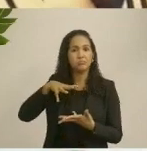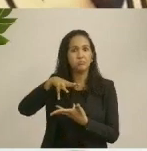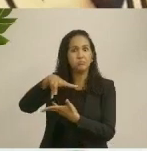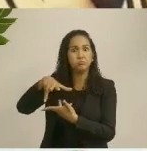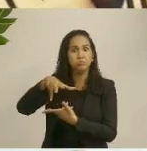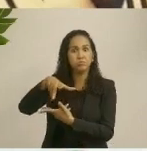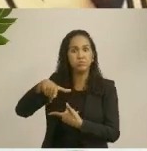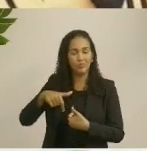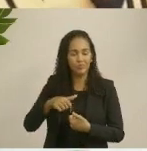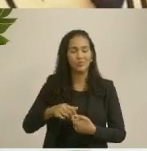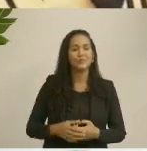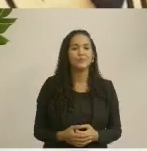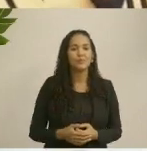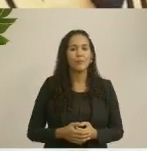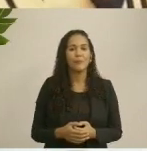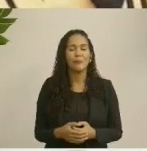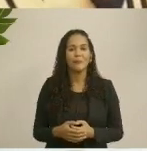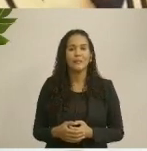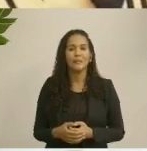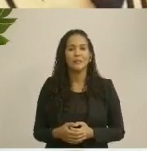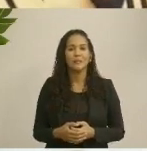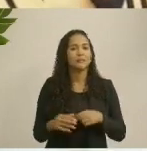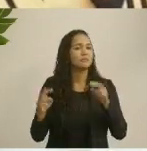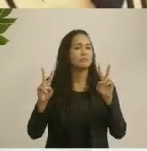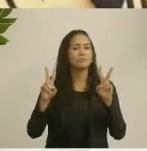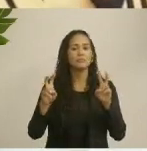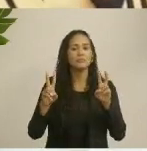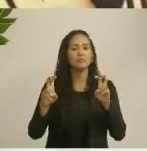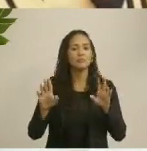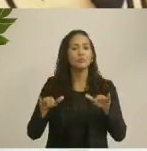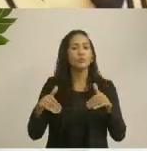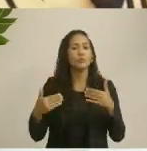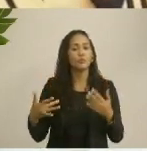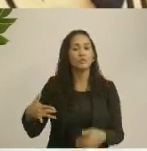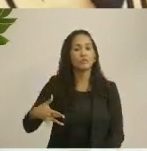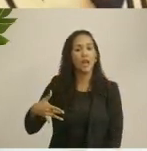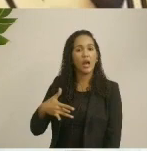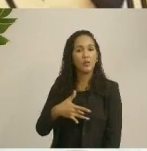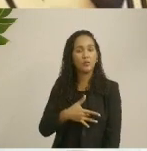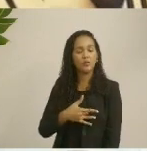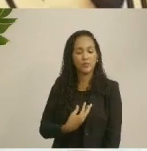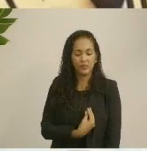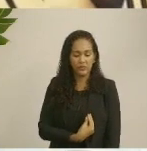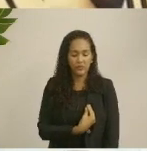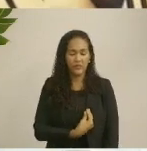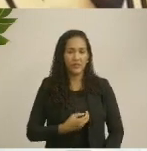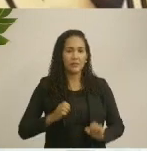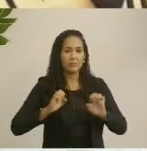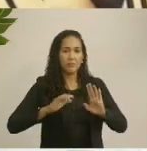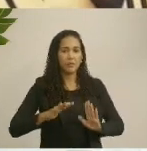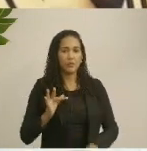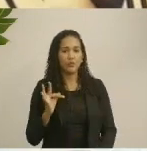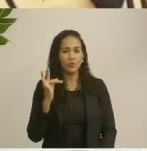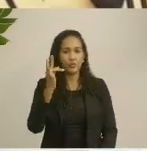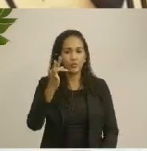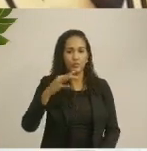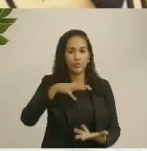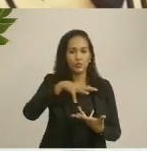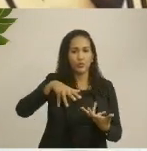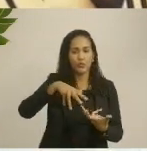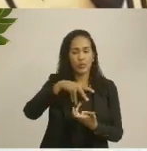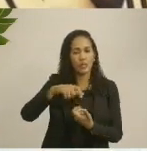well-being for a sustainable future, absolutely central for our